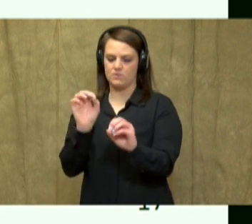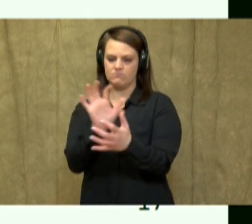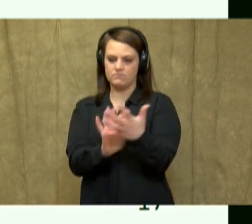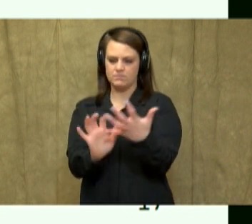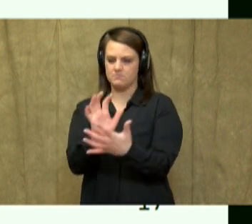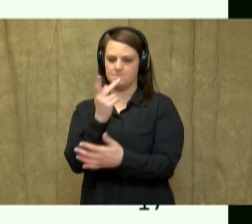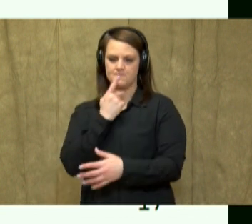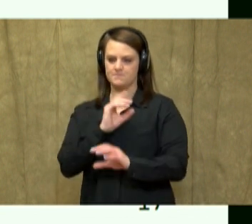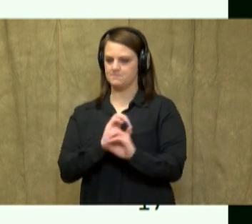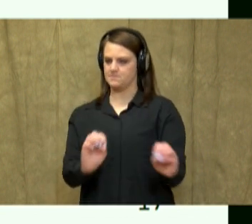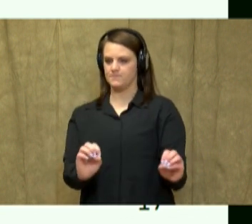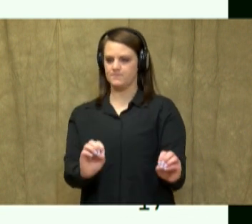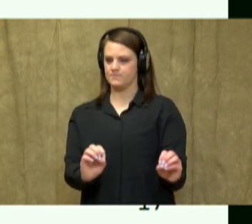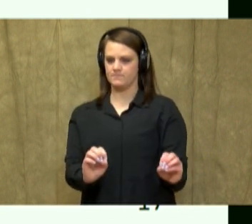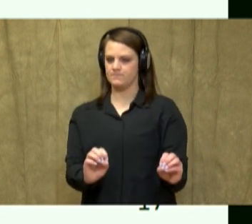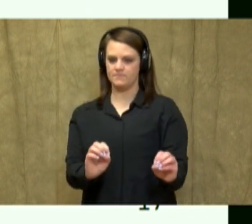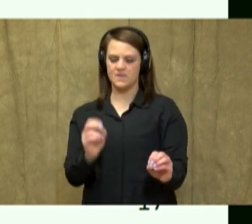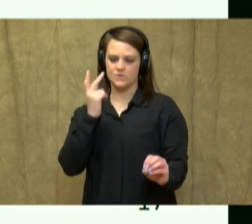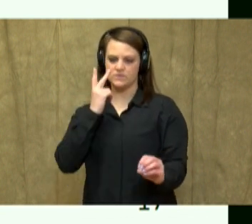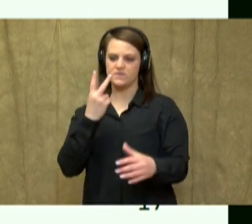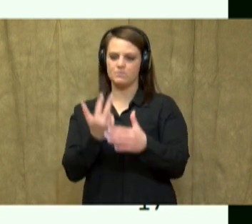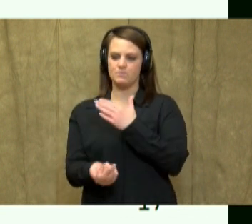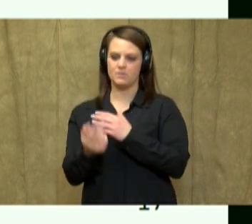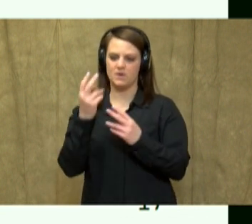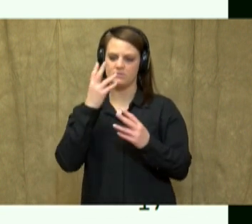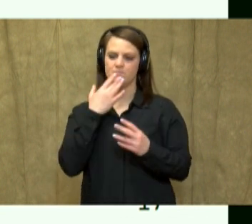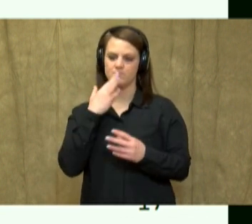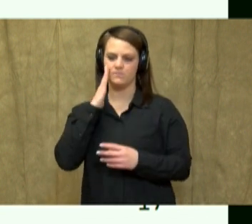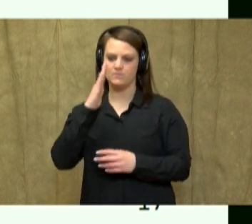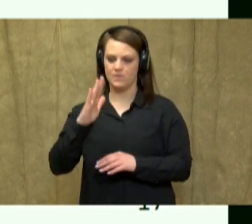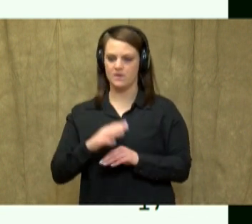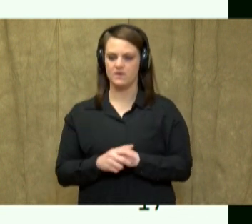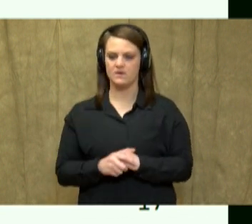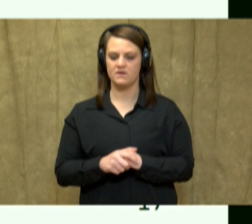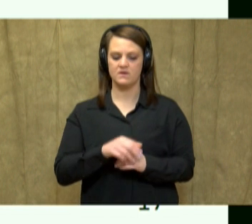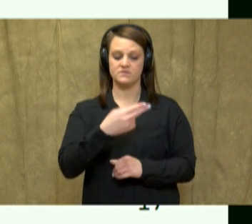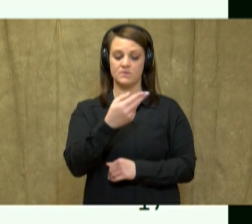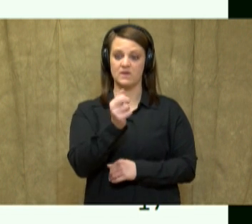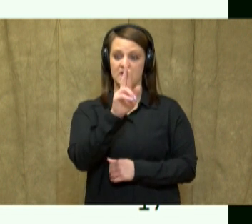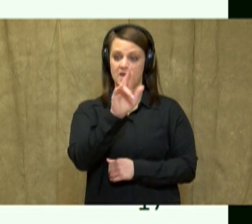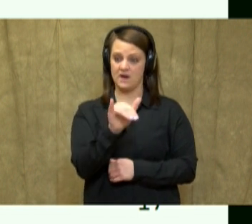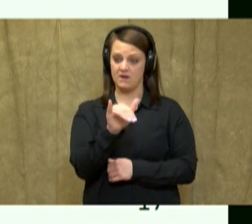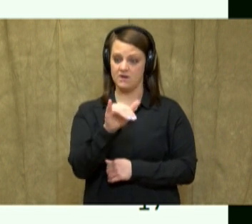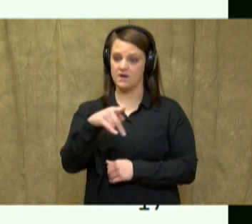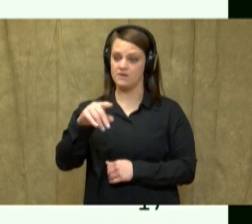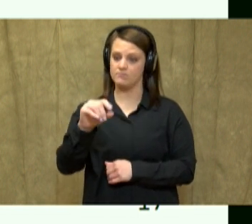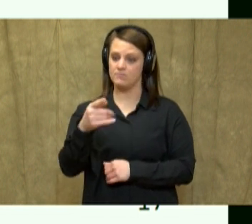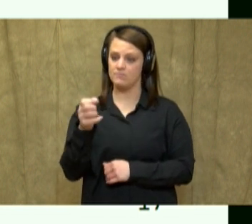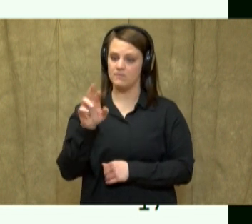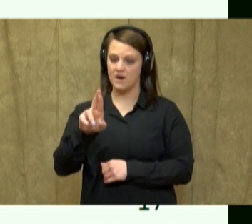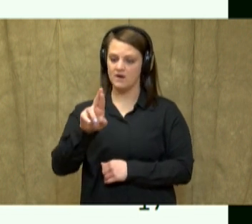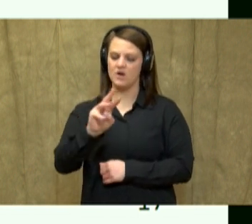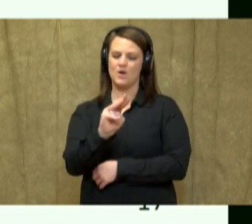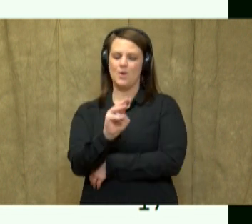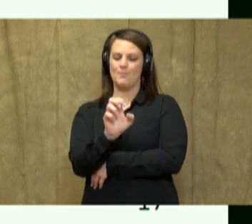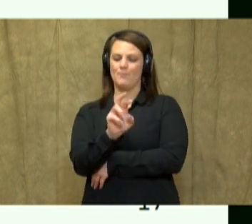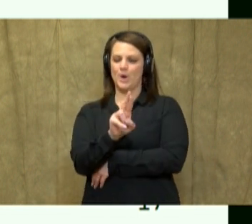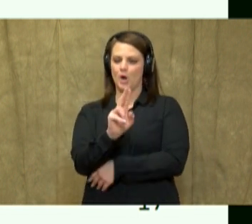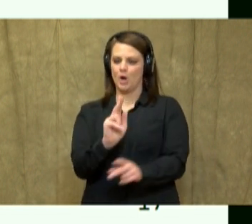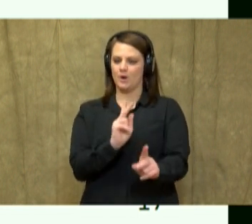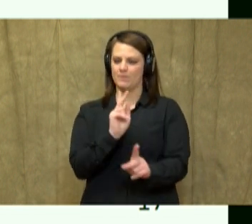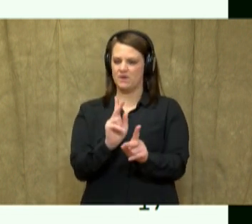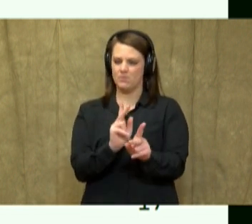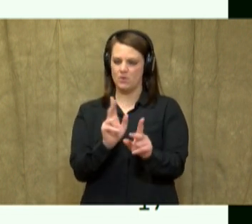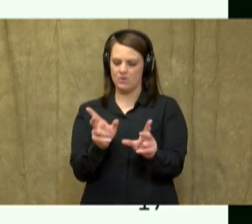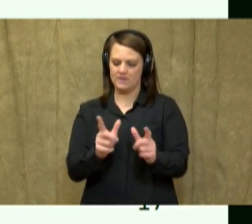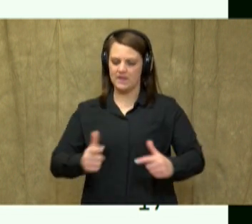in between. It's both. Codominance is both. So in Harry Potter, if you remember Goblet of Fire, we had the mer people in that lake. And if you